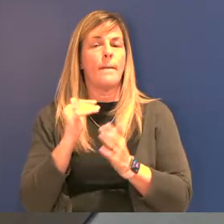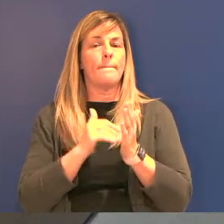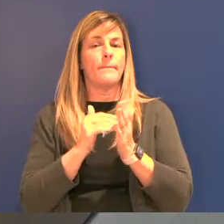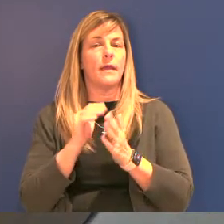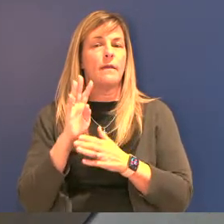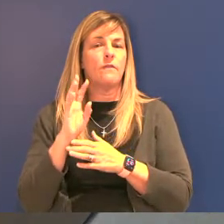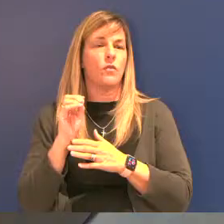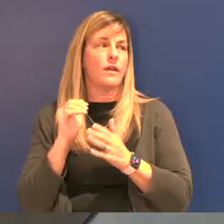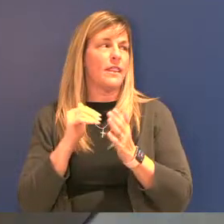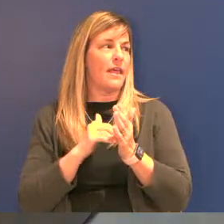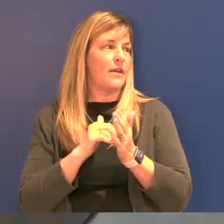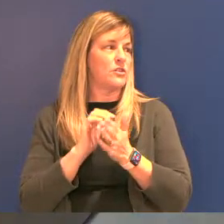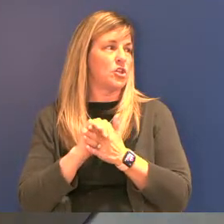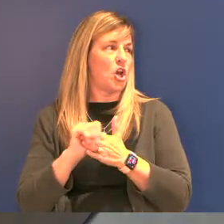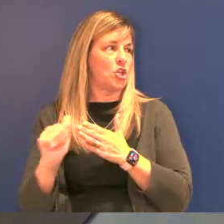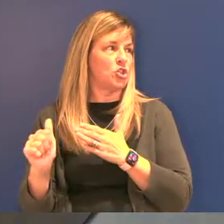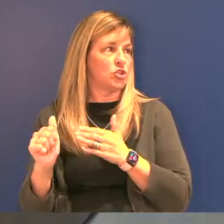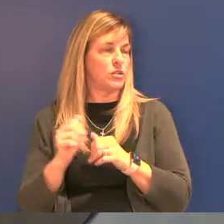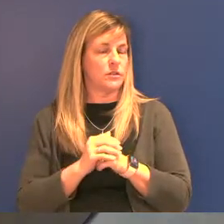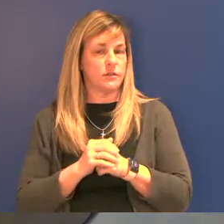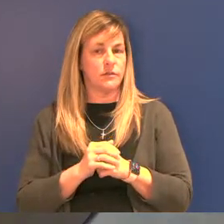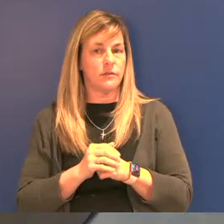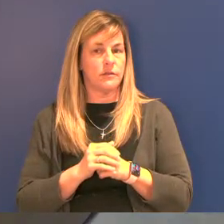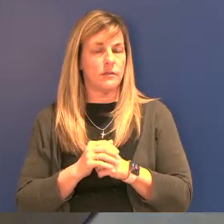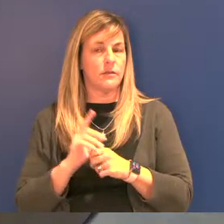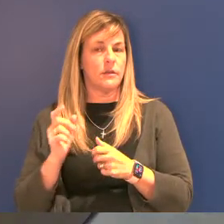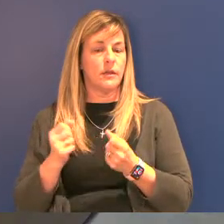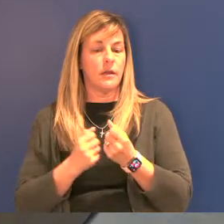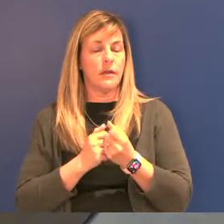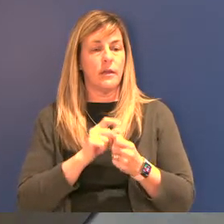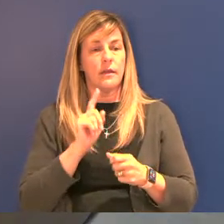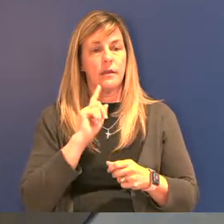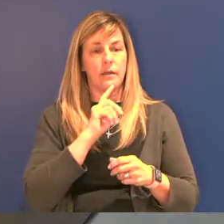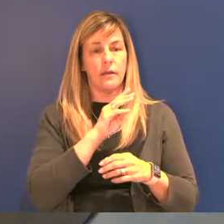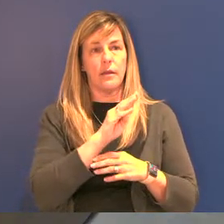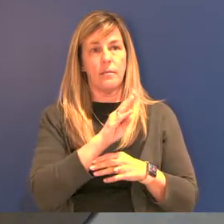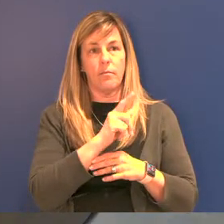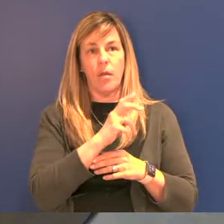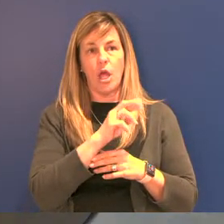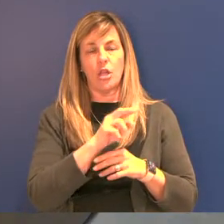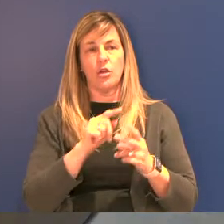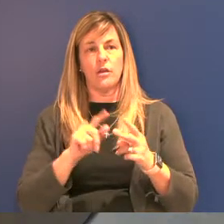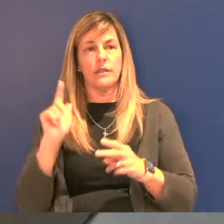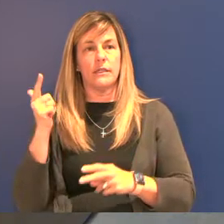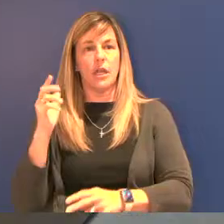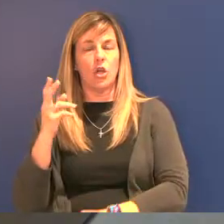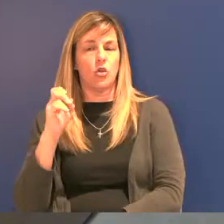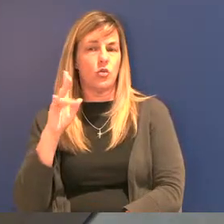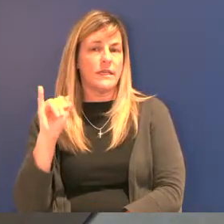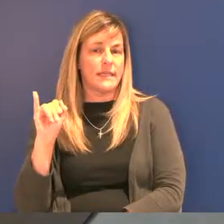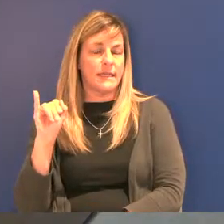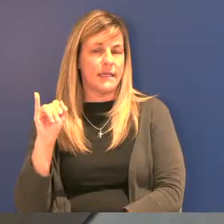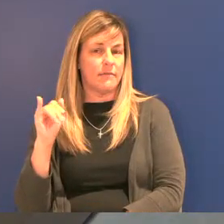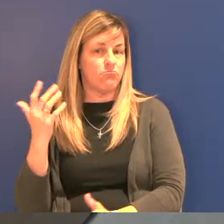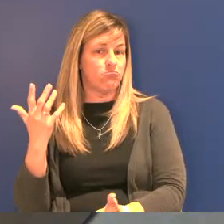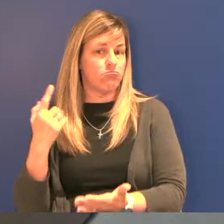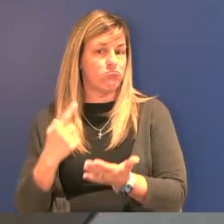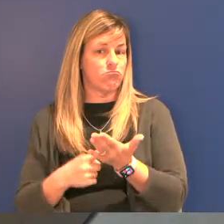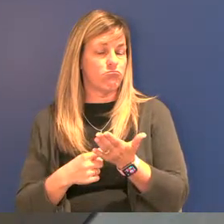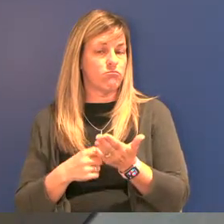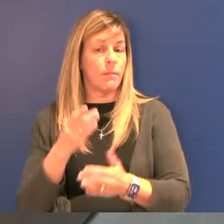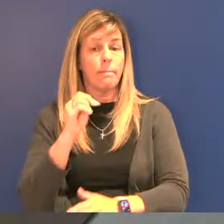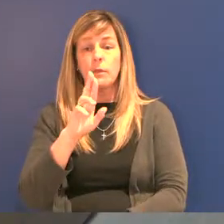$24,400,000. A motion by Reverend Butler, a second by Ms. Christie. Do we have any discussion on this item? Mr.